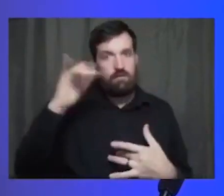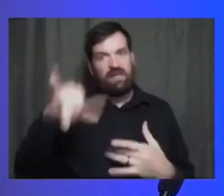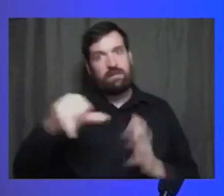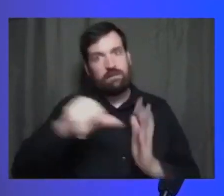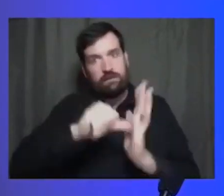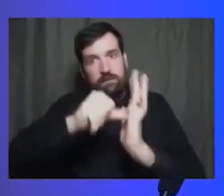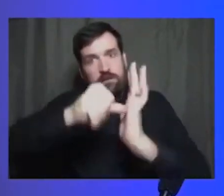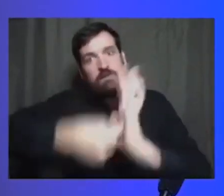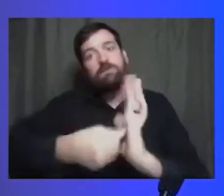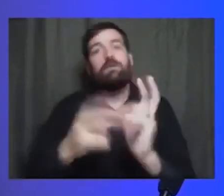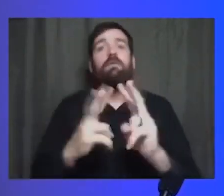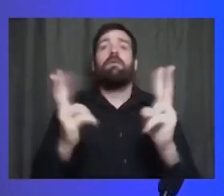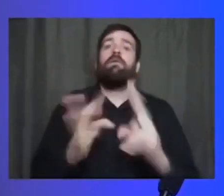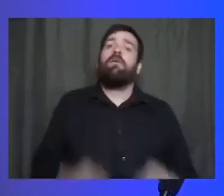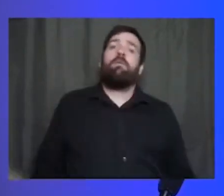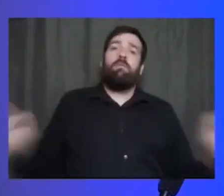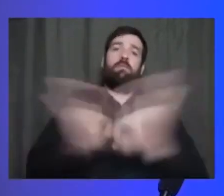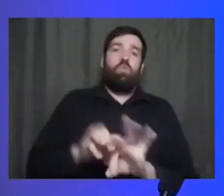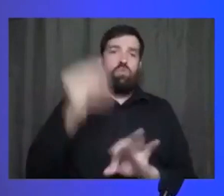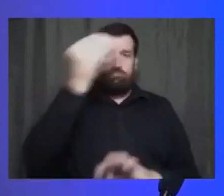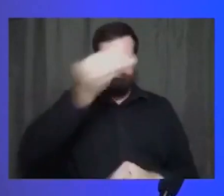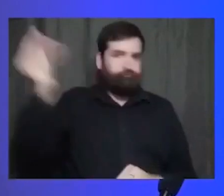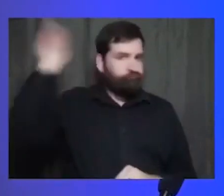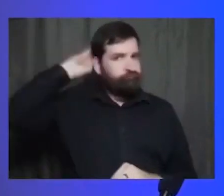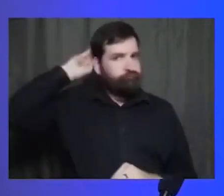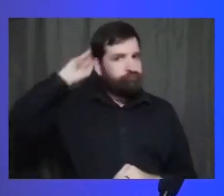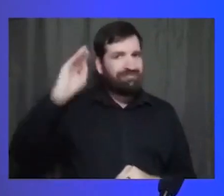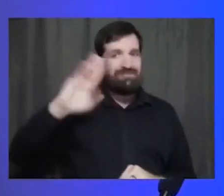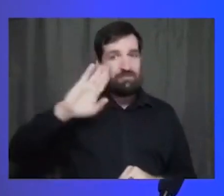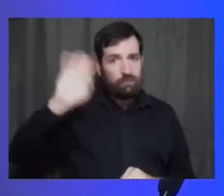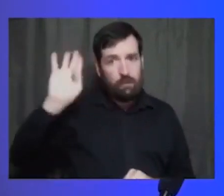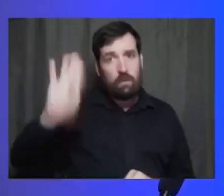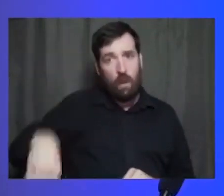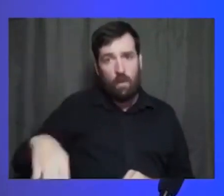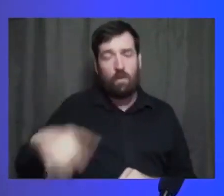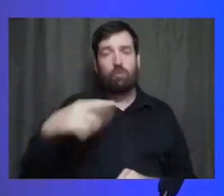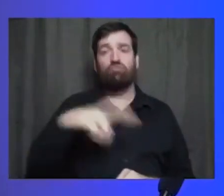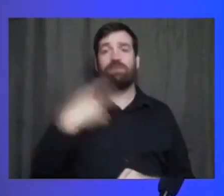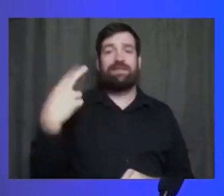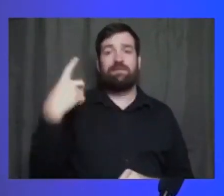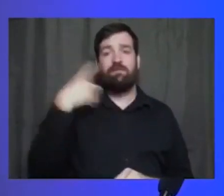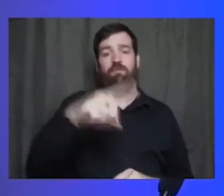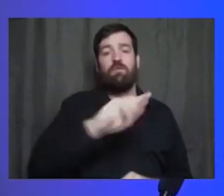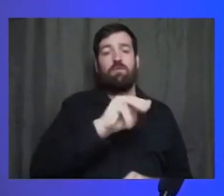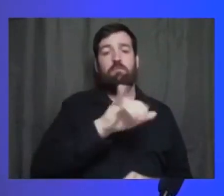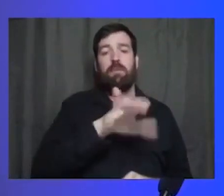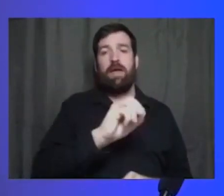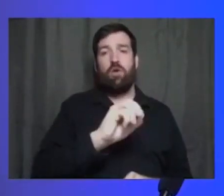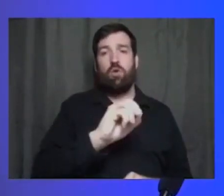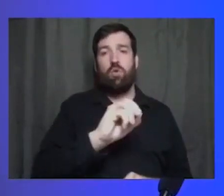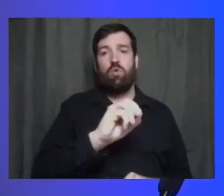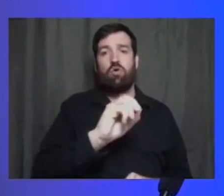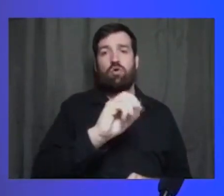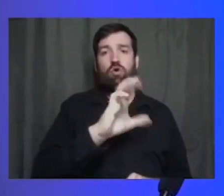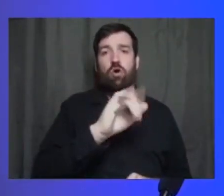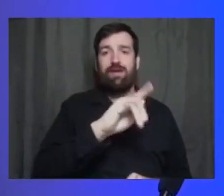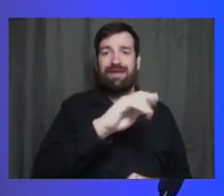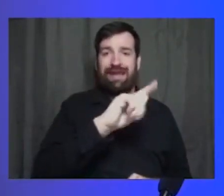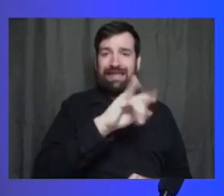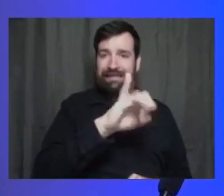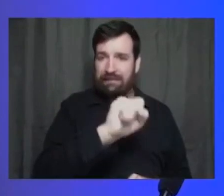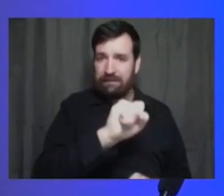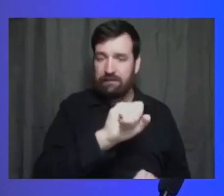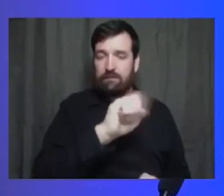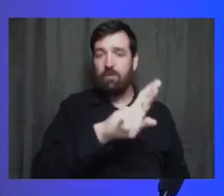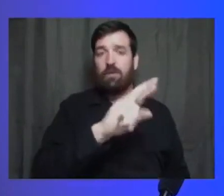to consider. That we know that the risk of having myocarditis or pericarditis or myocardial dysfunction